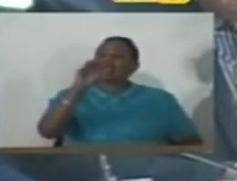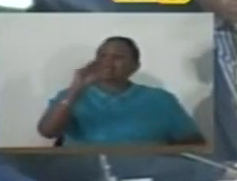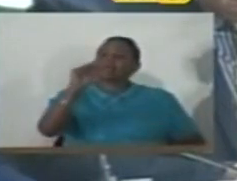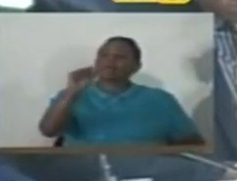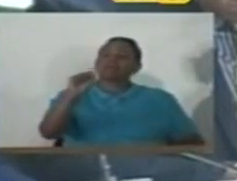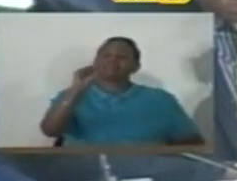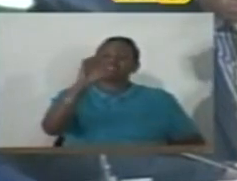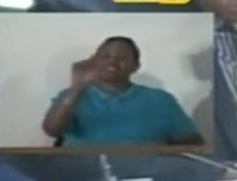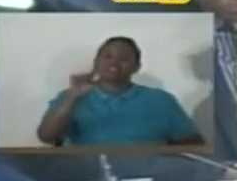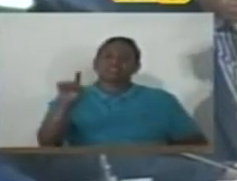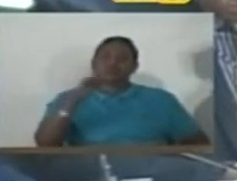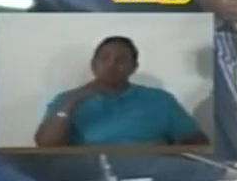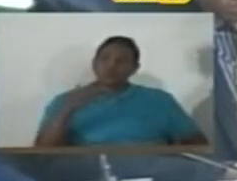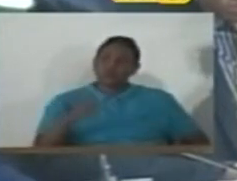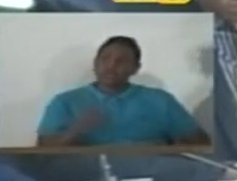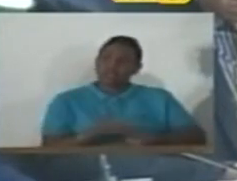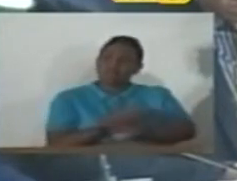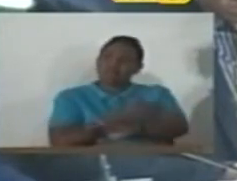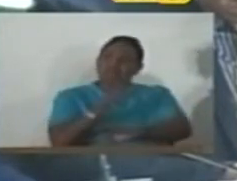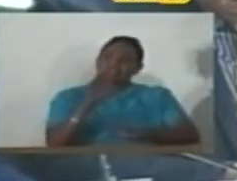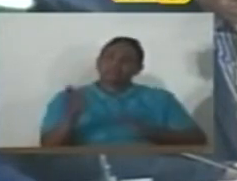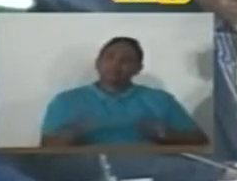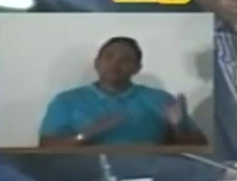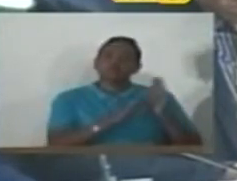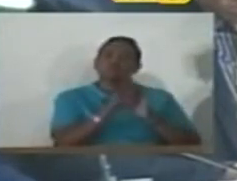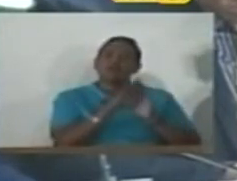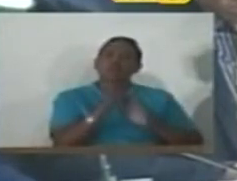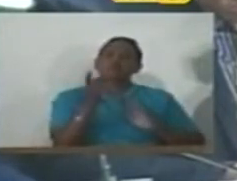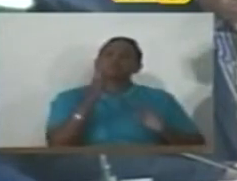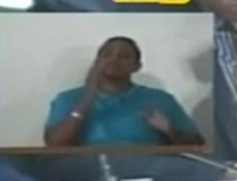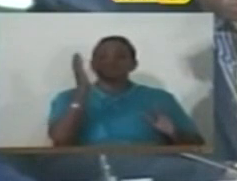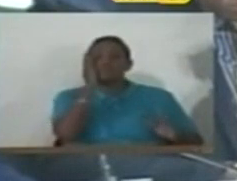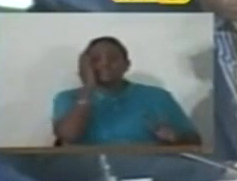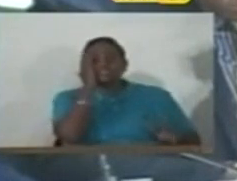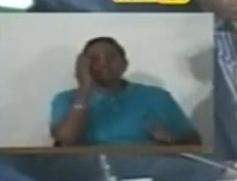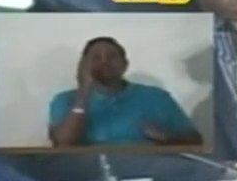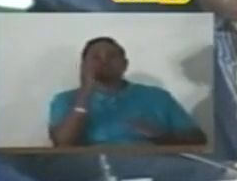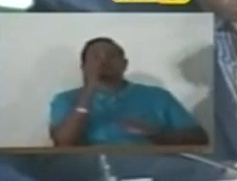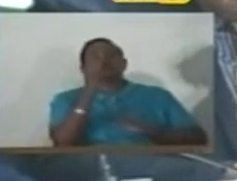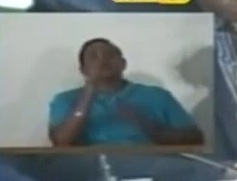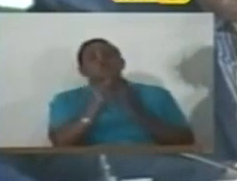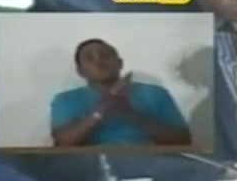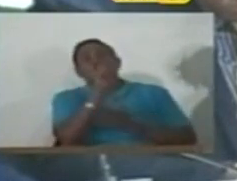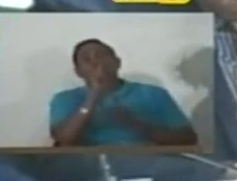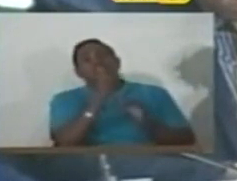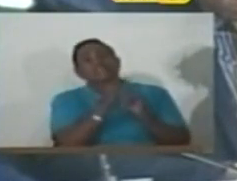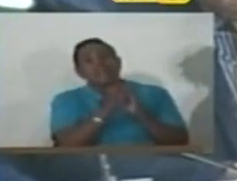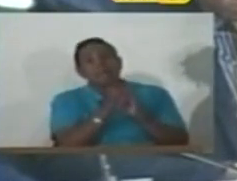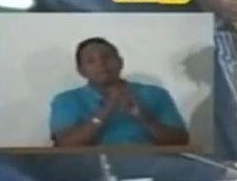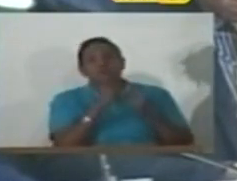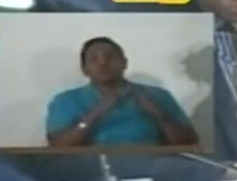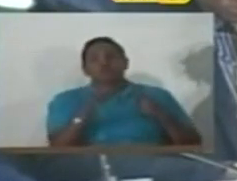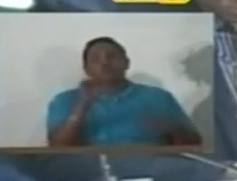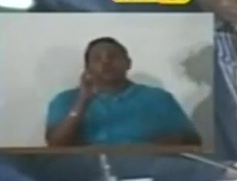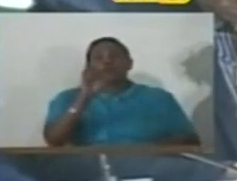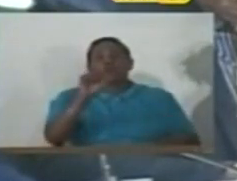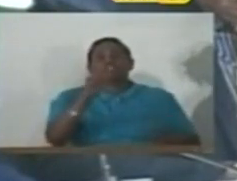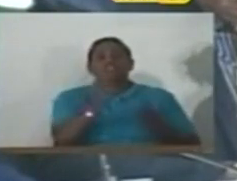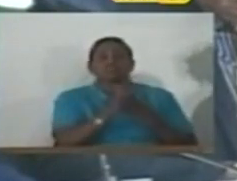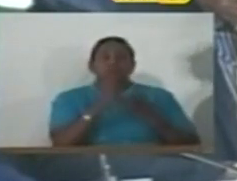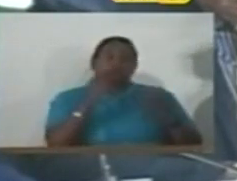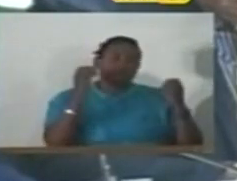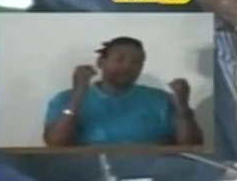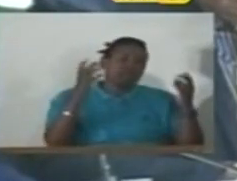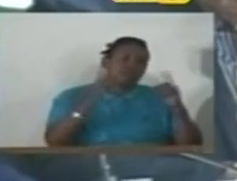in its planning to develop a commercial, residential and university campus and a logistics park on several